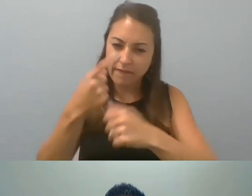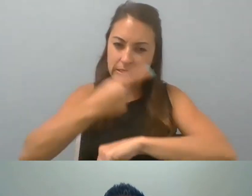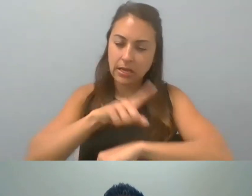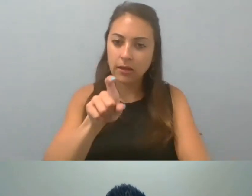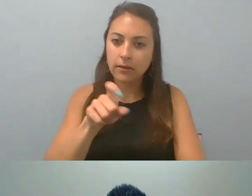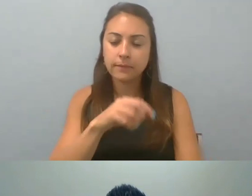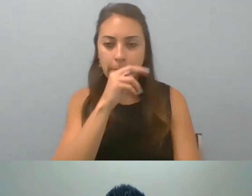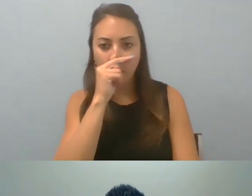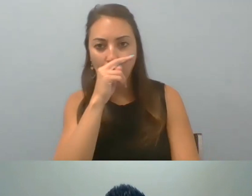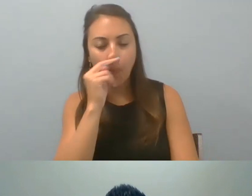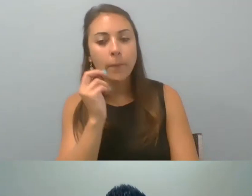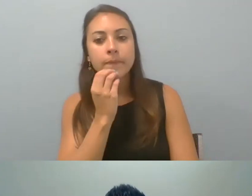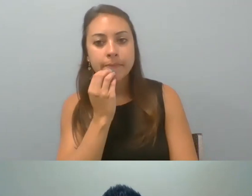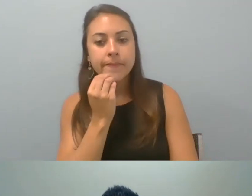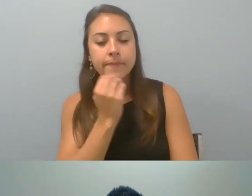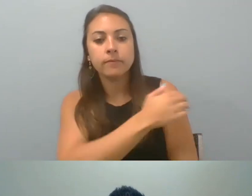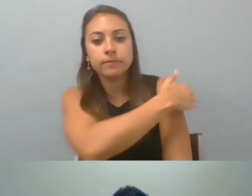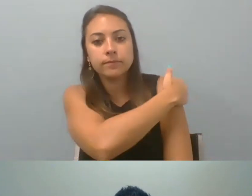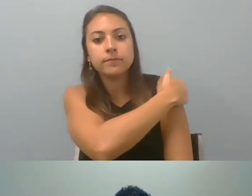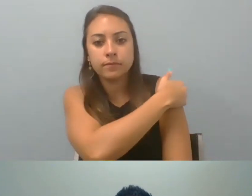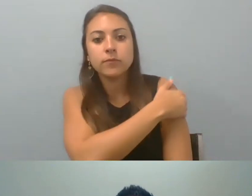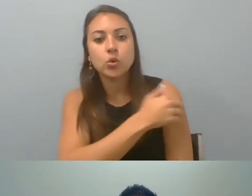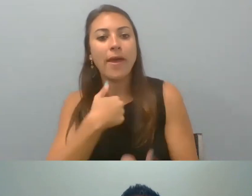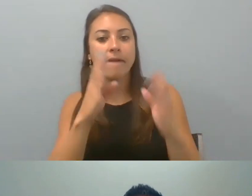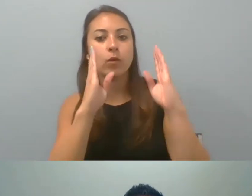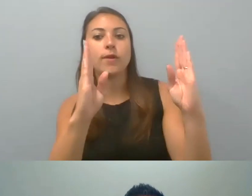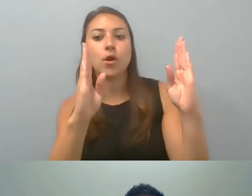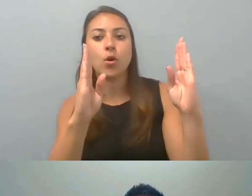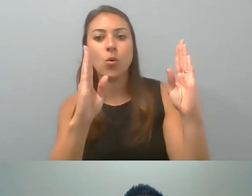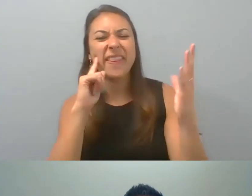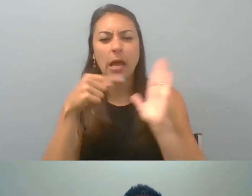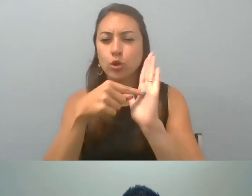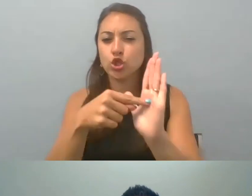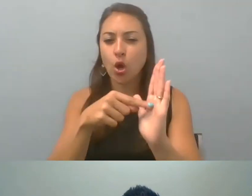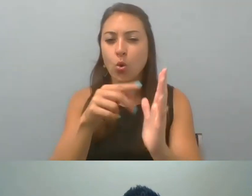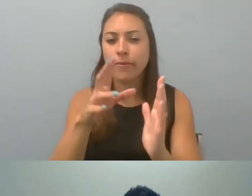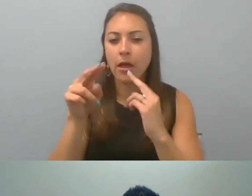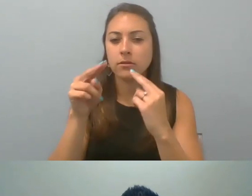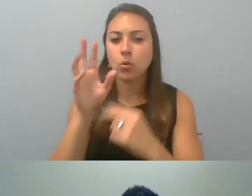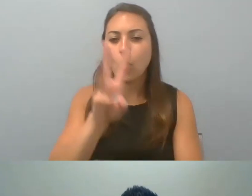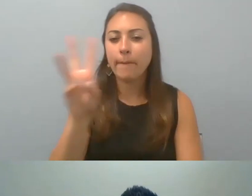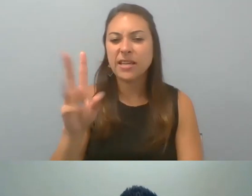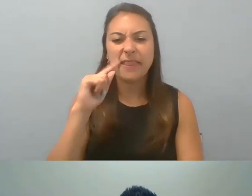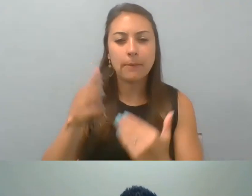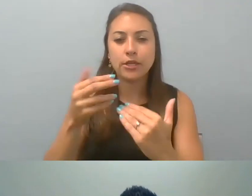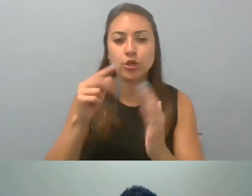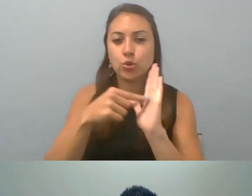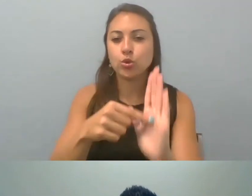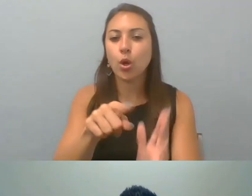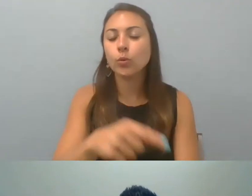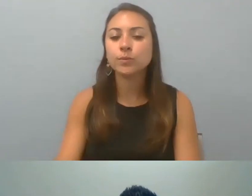Yeah, so there's a window. Maybe it's easiest if I just show that portion of our website. I'm just going